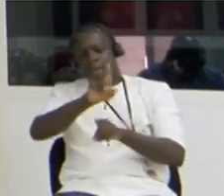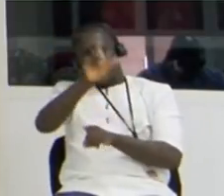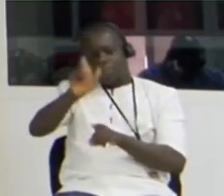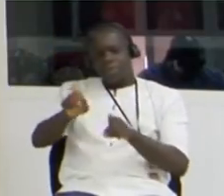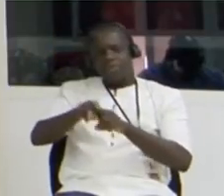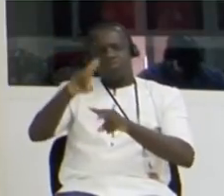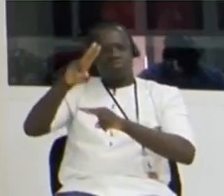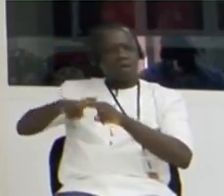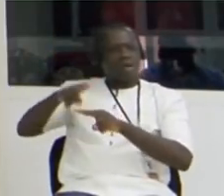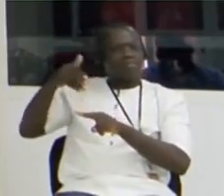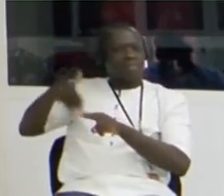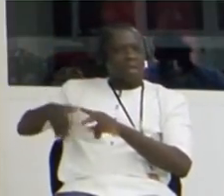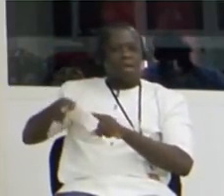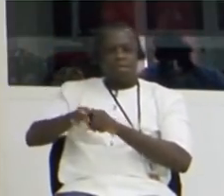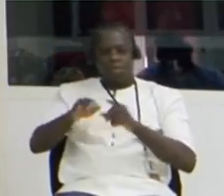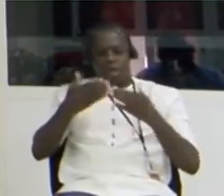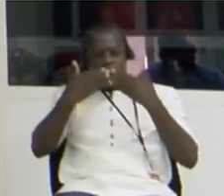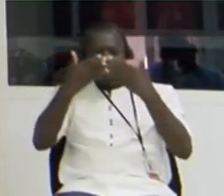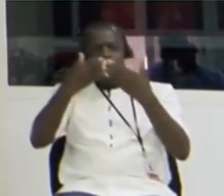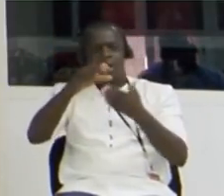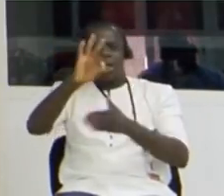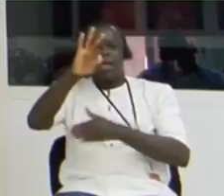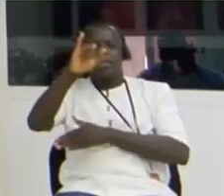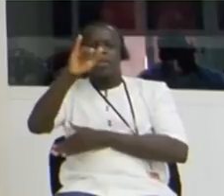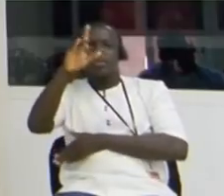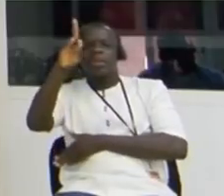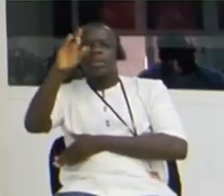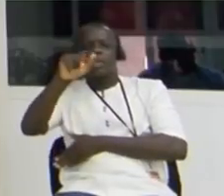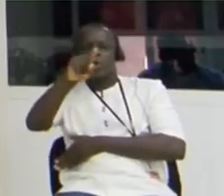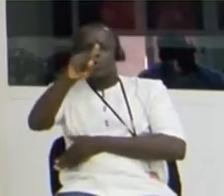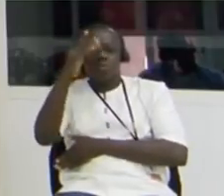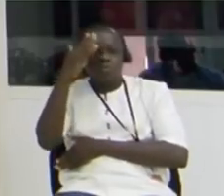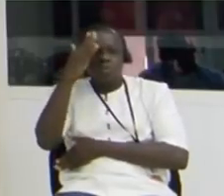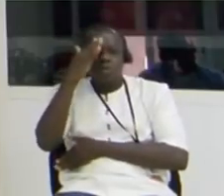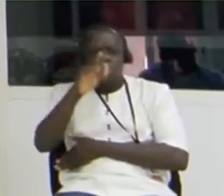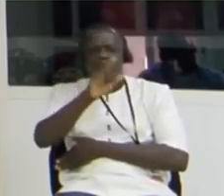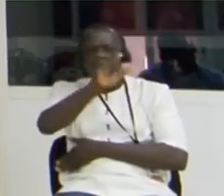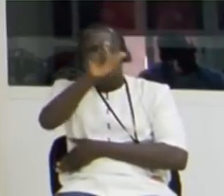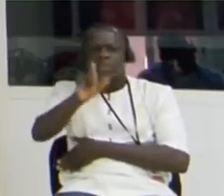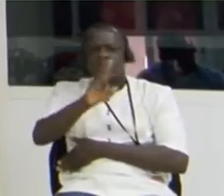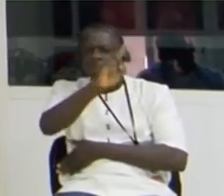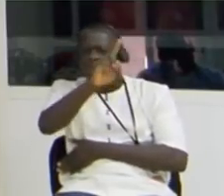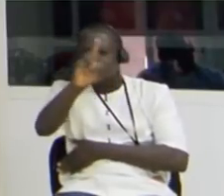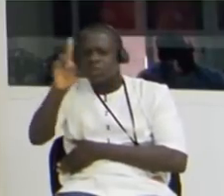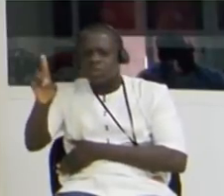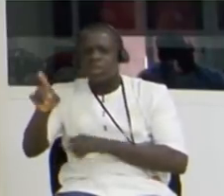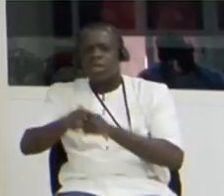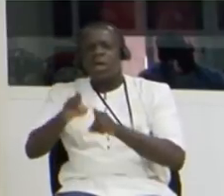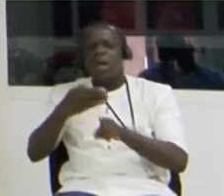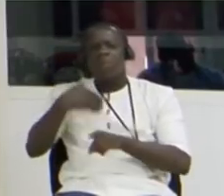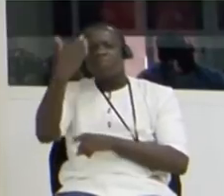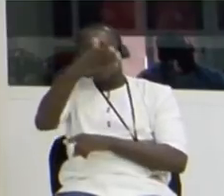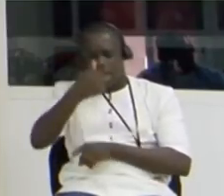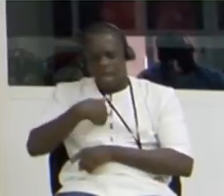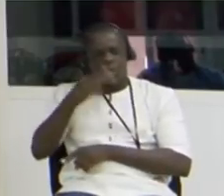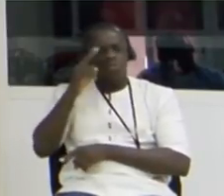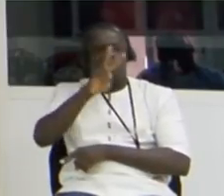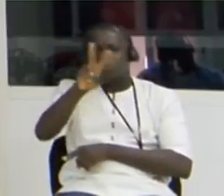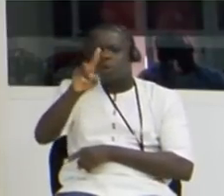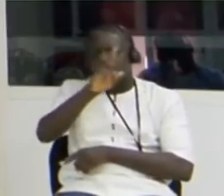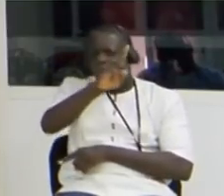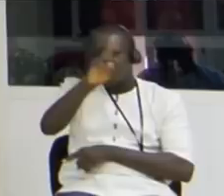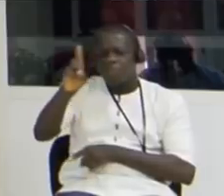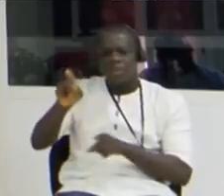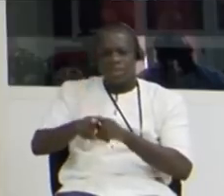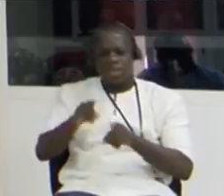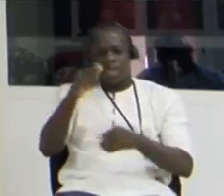tell me, Tida, are you aware that so and so and so is around, or so and so and so, I saw so and so and so at